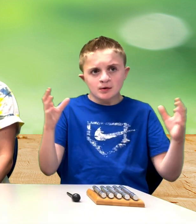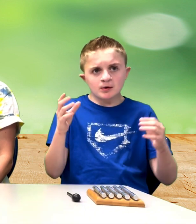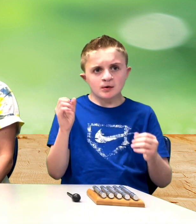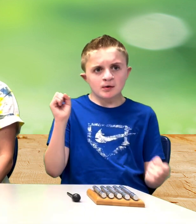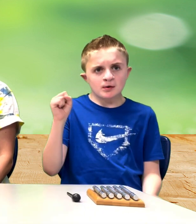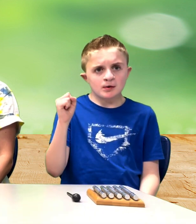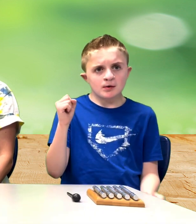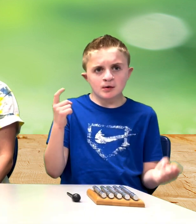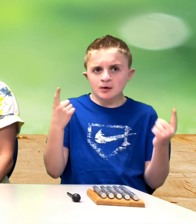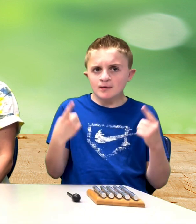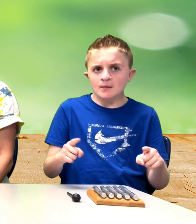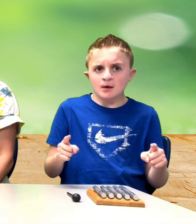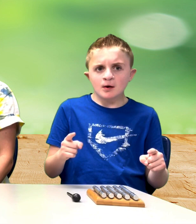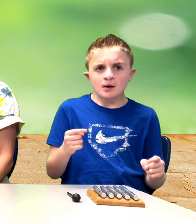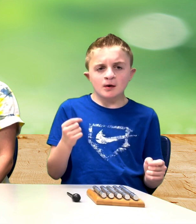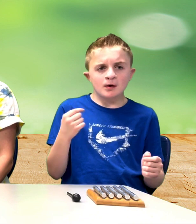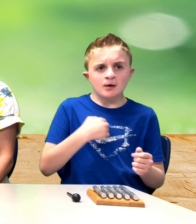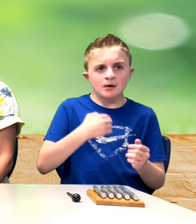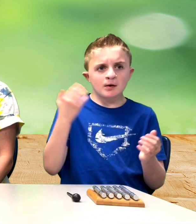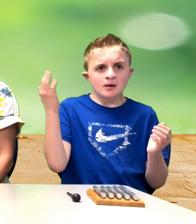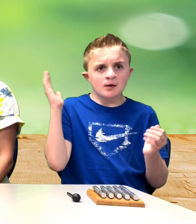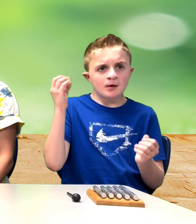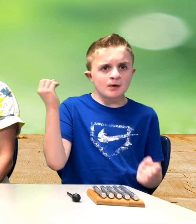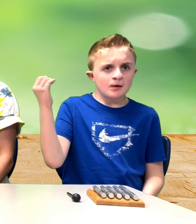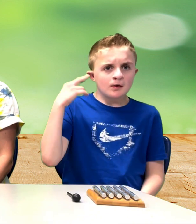feelings. Take a minute.